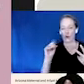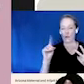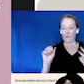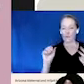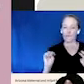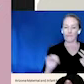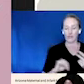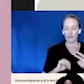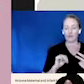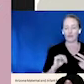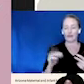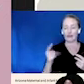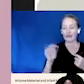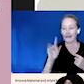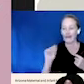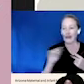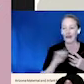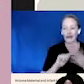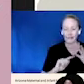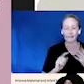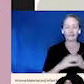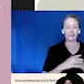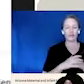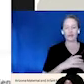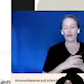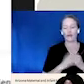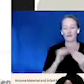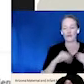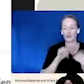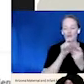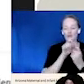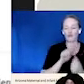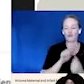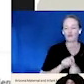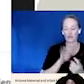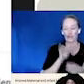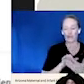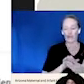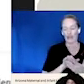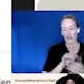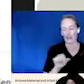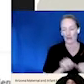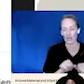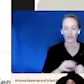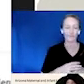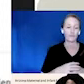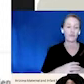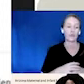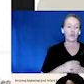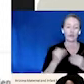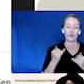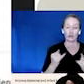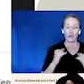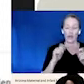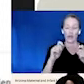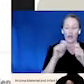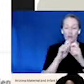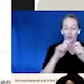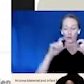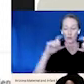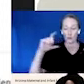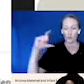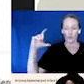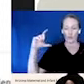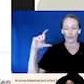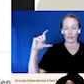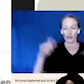we get to that more granular level. If you go to the next slide, we're going to zoom in here on, this is the